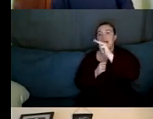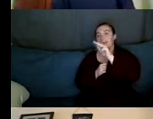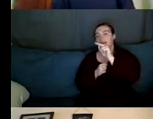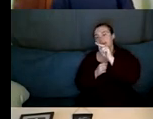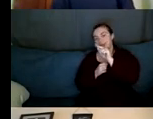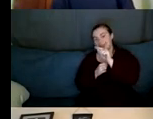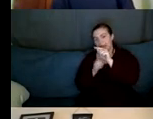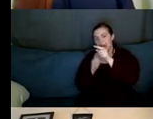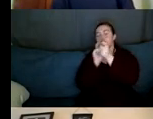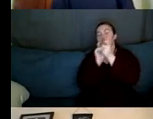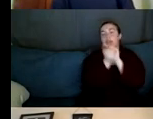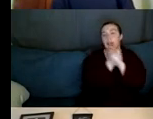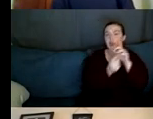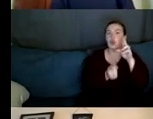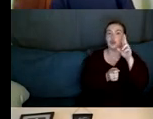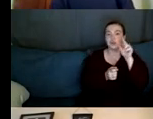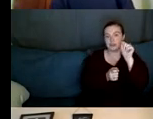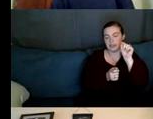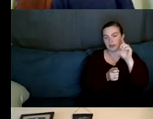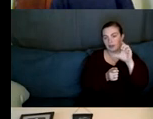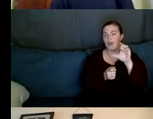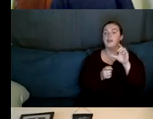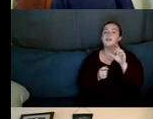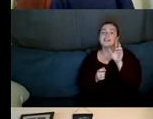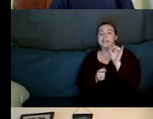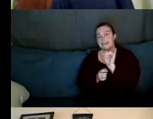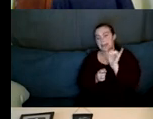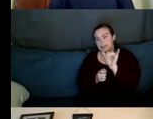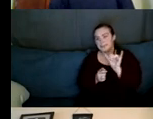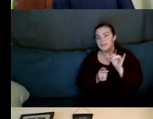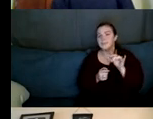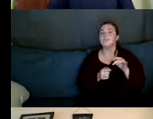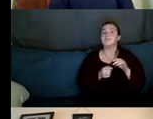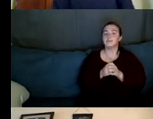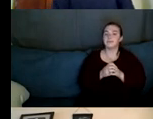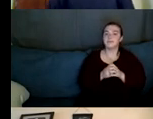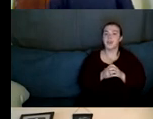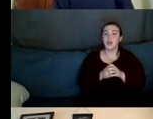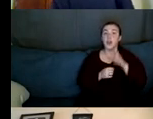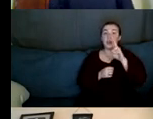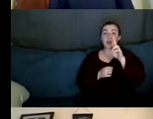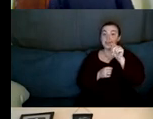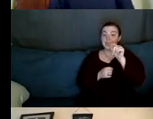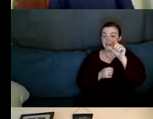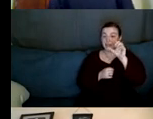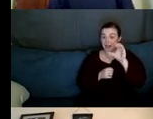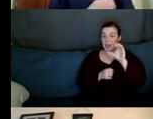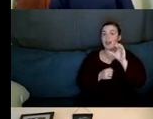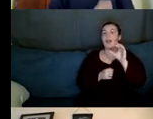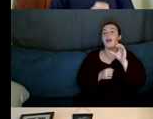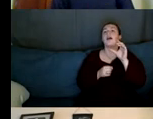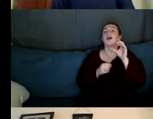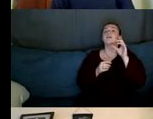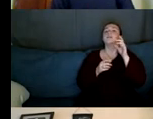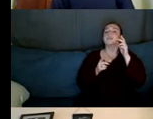but GMT is actually a time zone that observes daylight savings. So we have switched to using UTC as our standard because